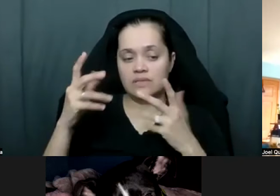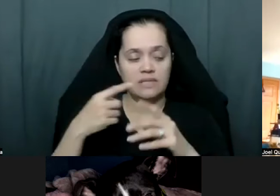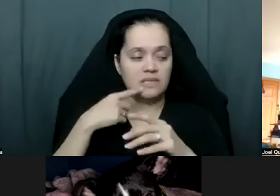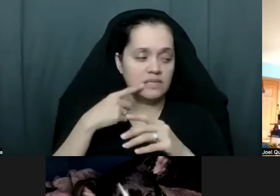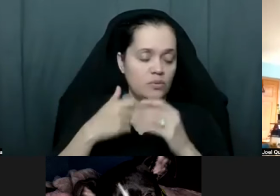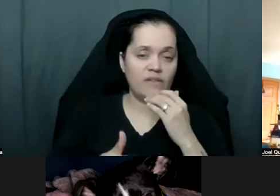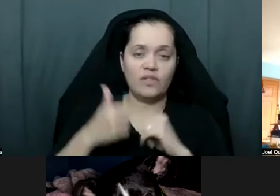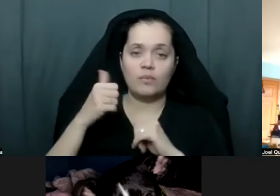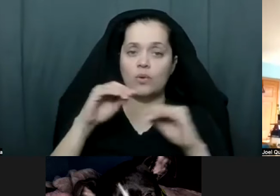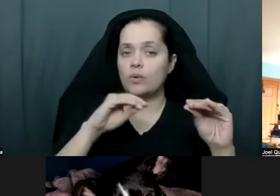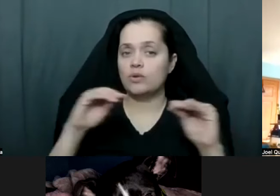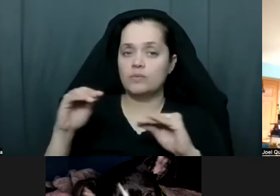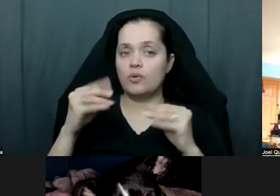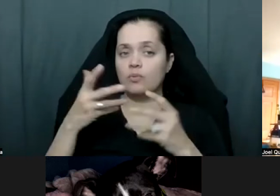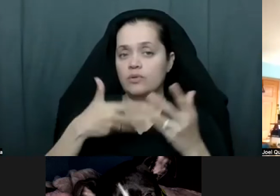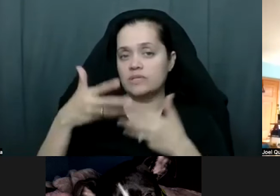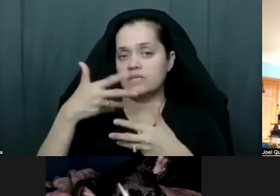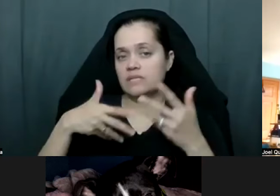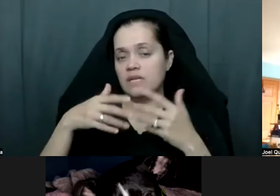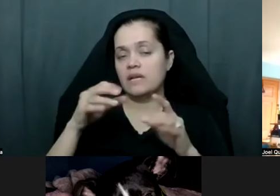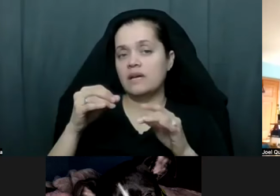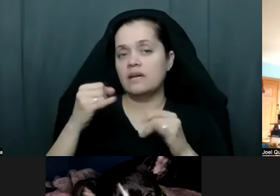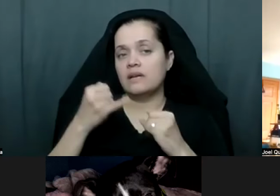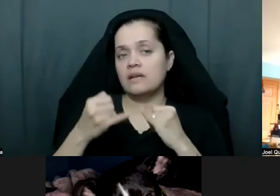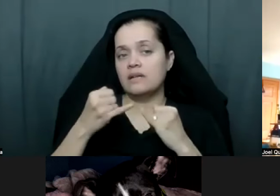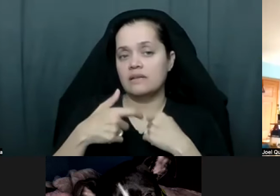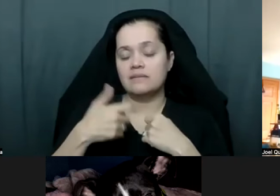society. And last time, I just gave